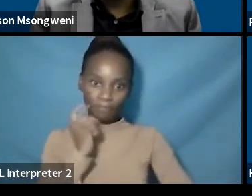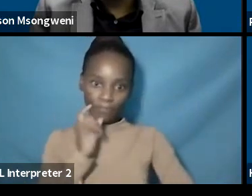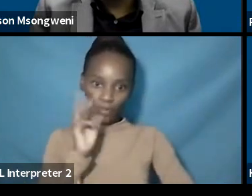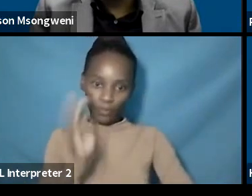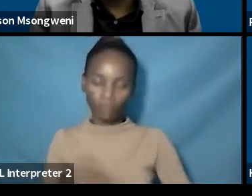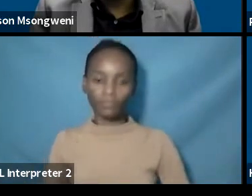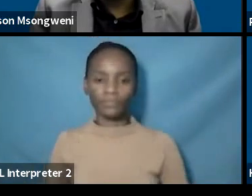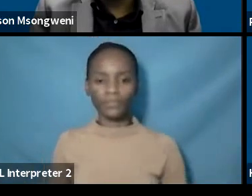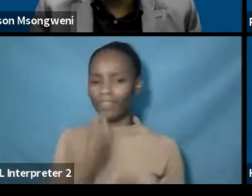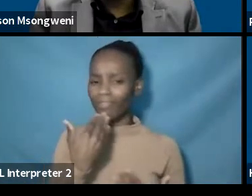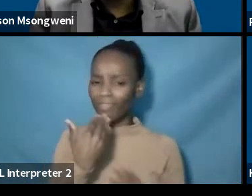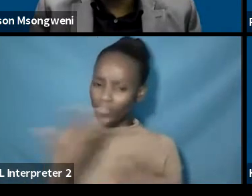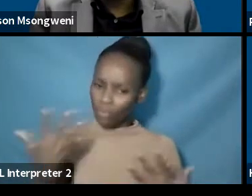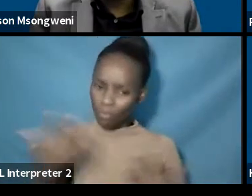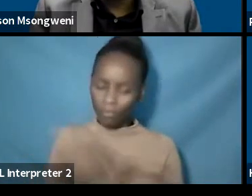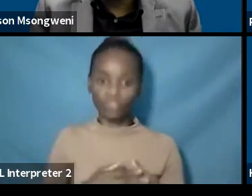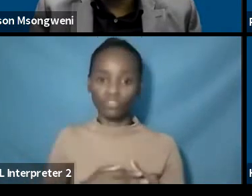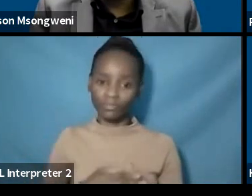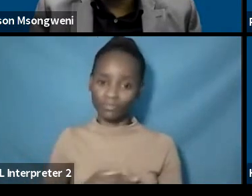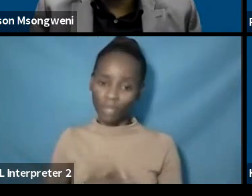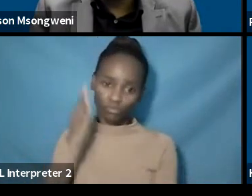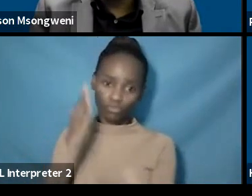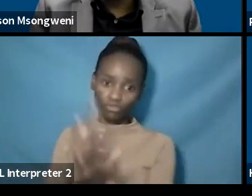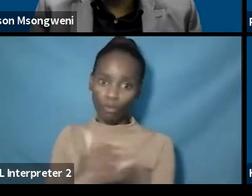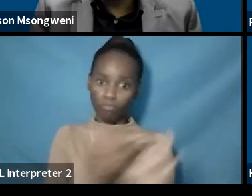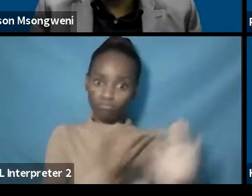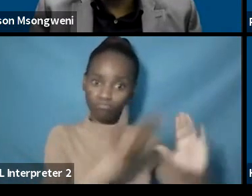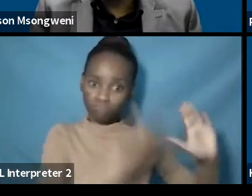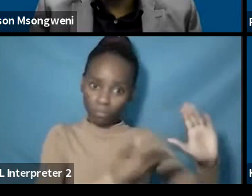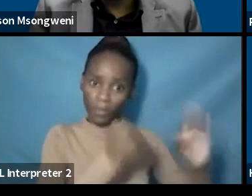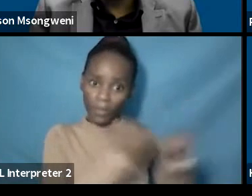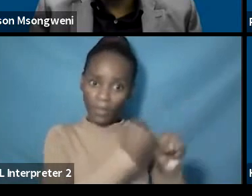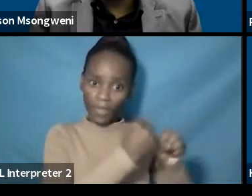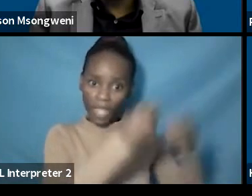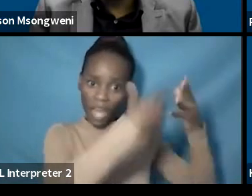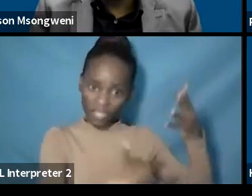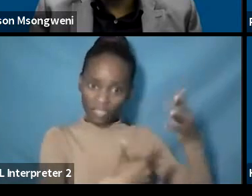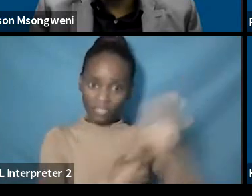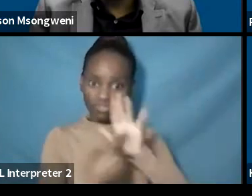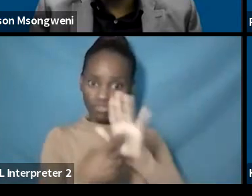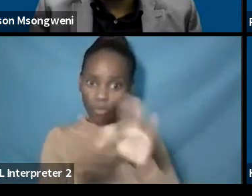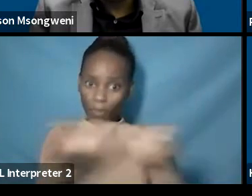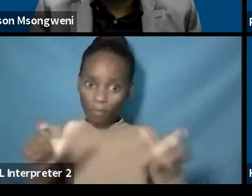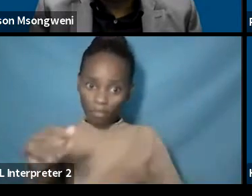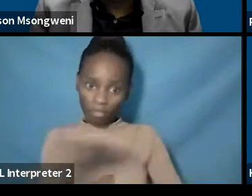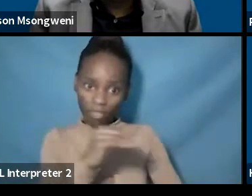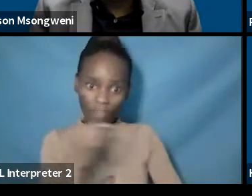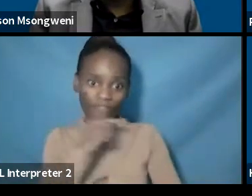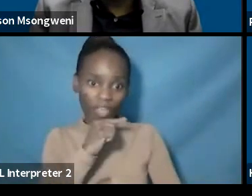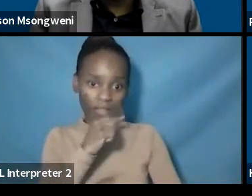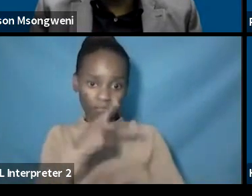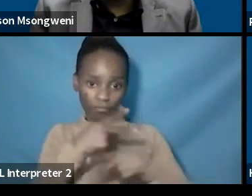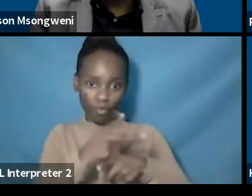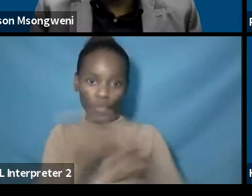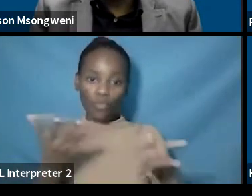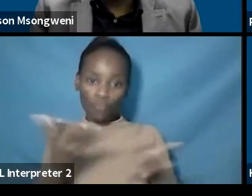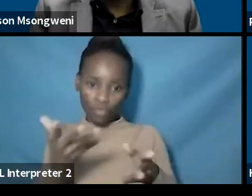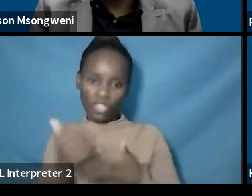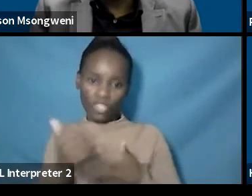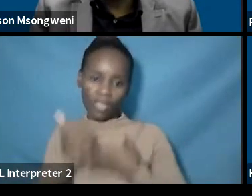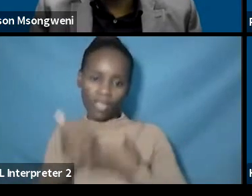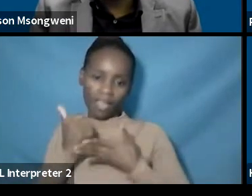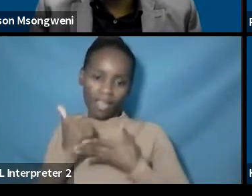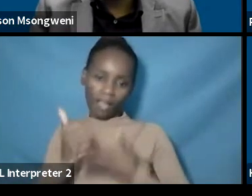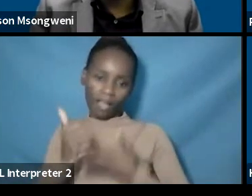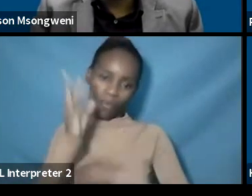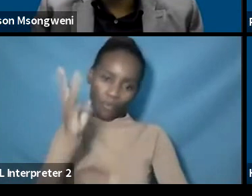helpful. That we obviously create a list in terms of our experiences in dealing with illicit activities as well